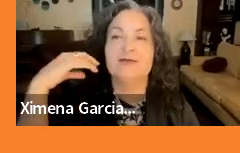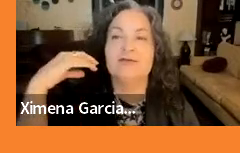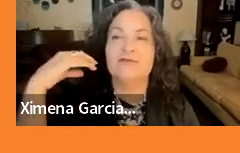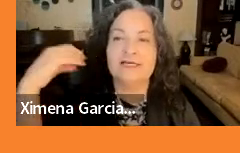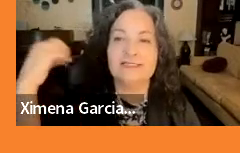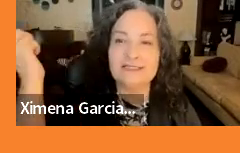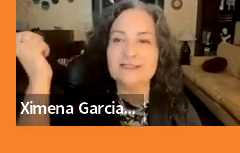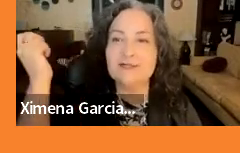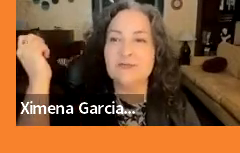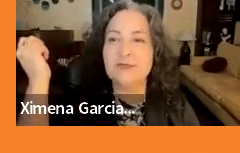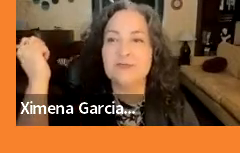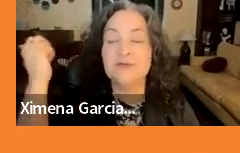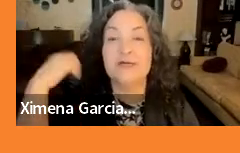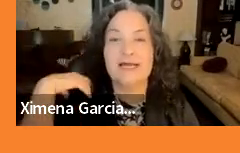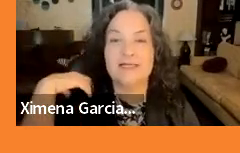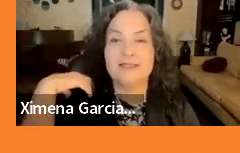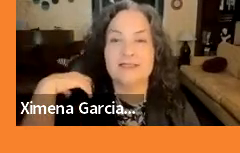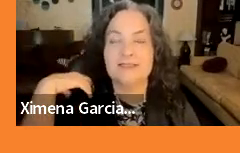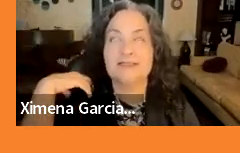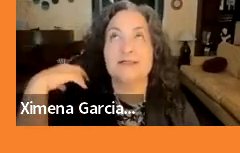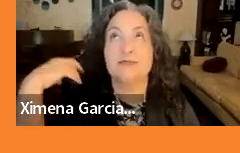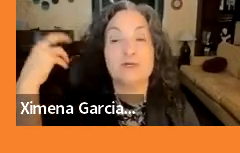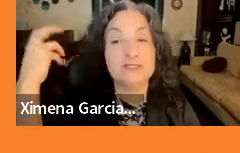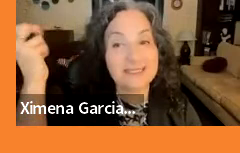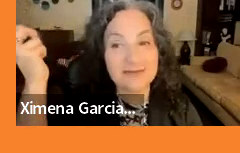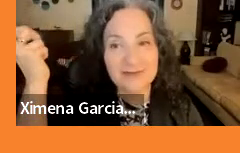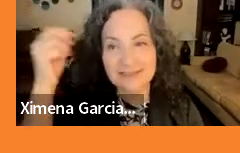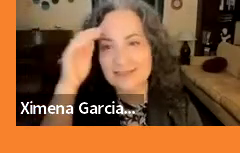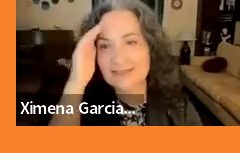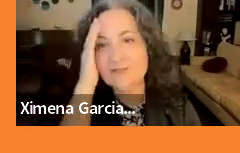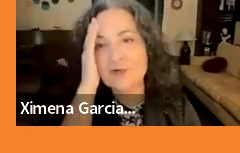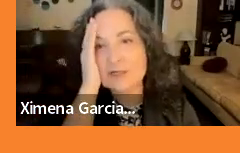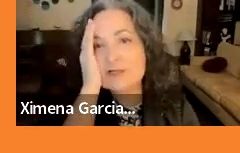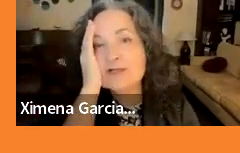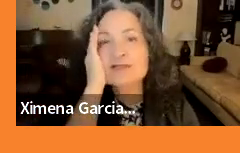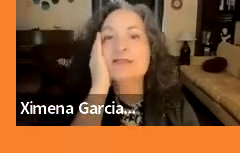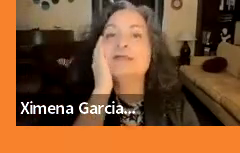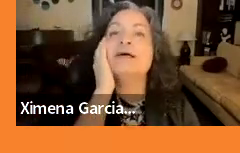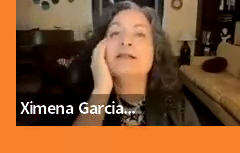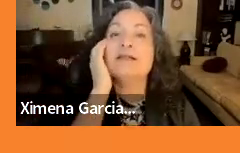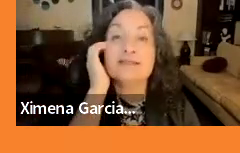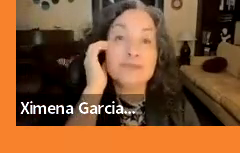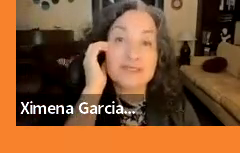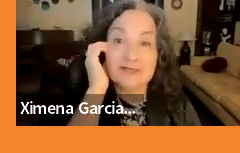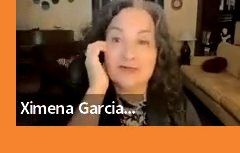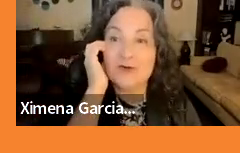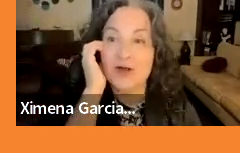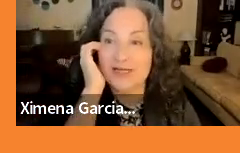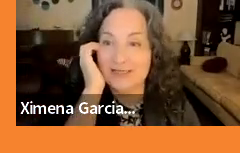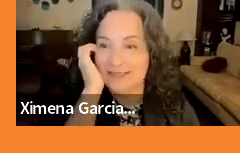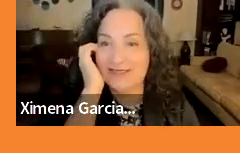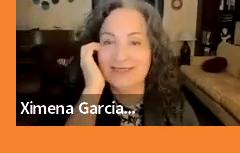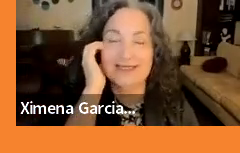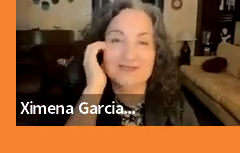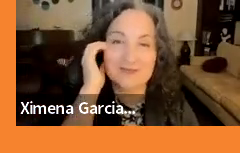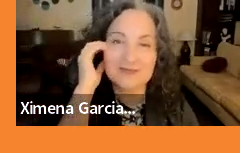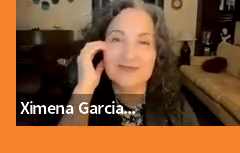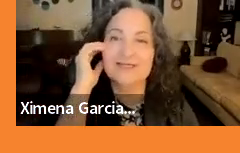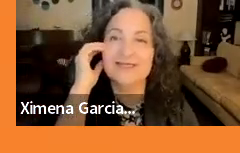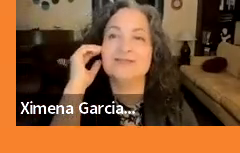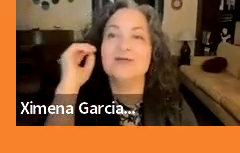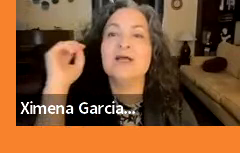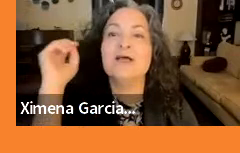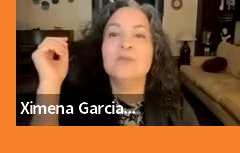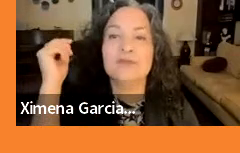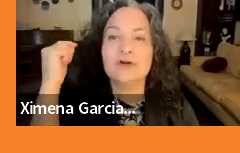COVID vaccines so people might actually want to get vaccinated? Well, that's $1 million question, and I don't